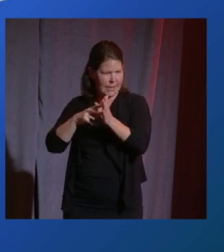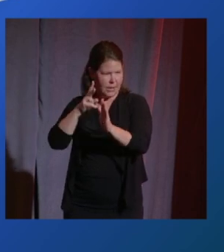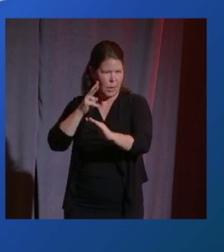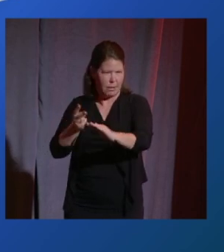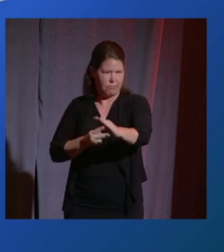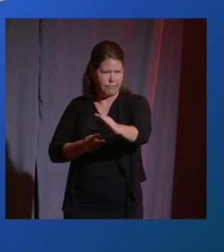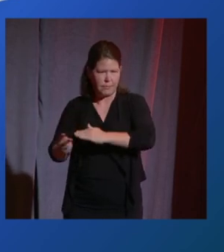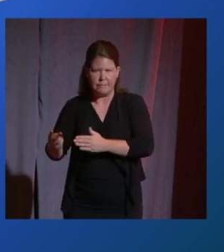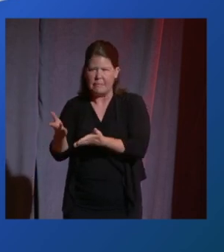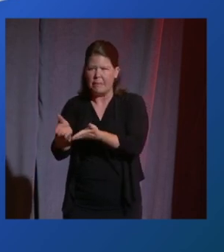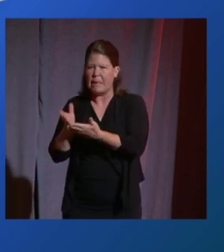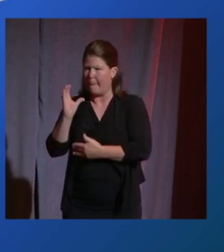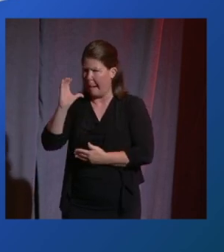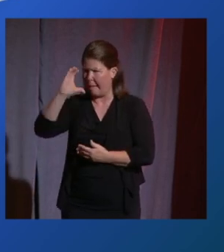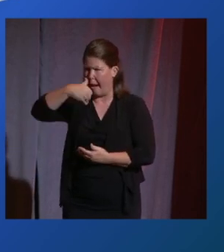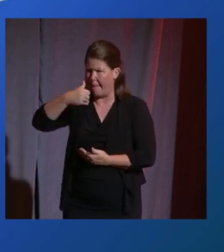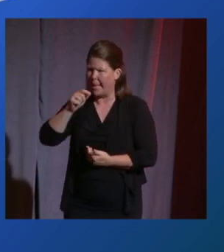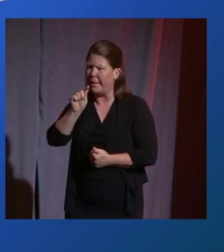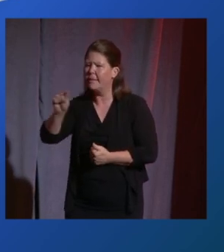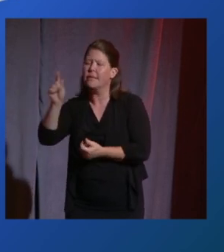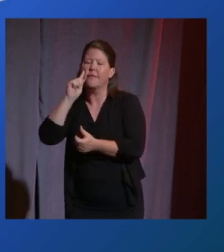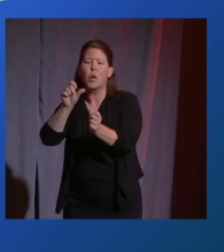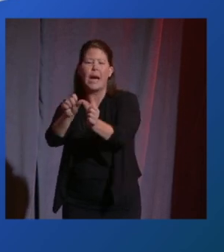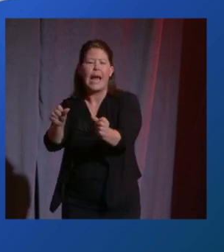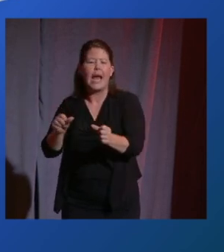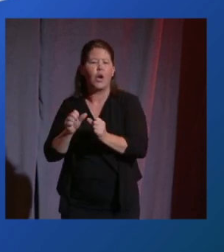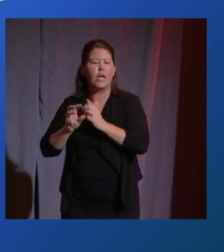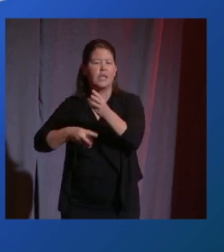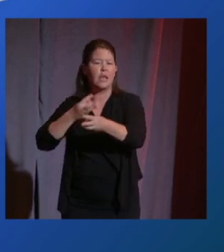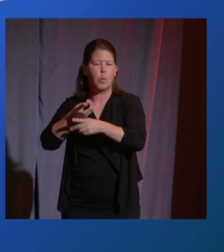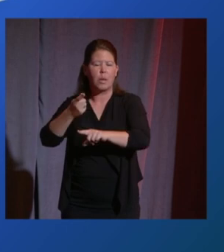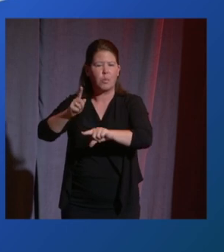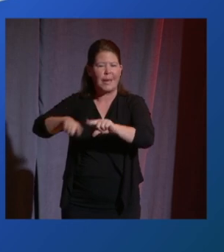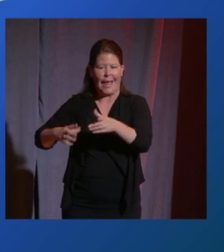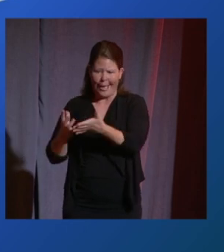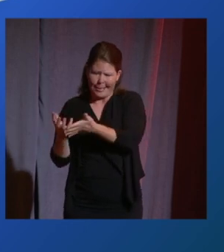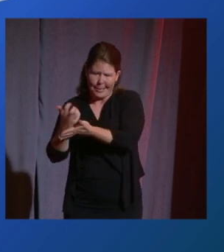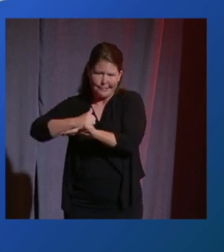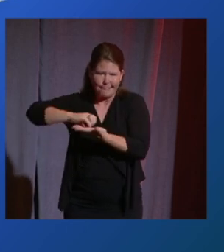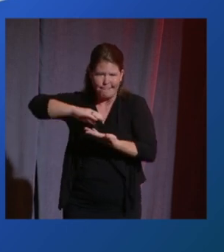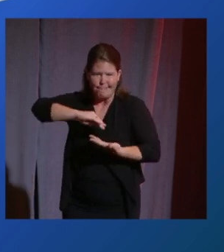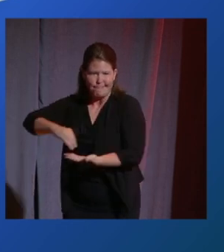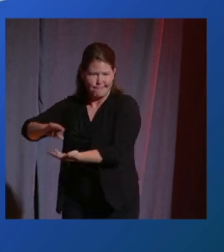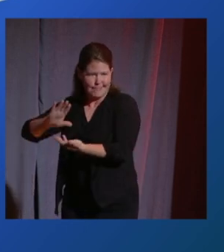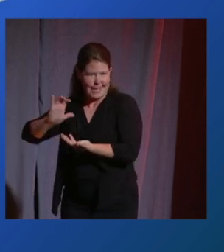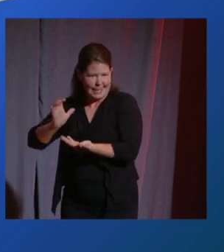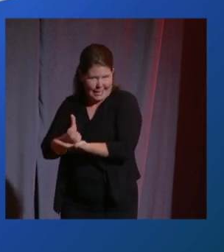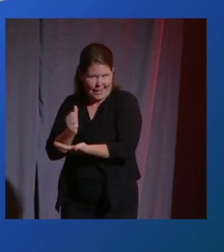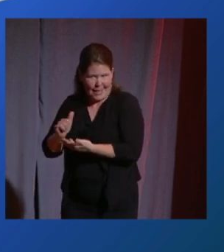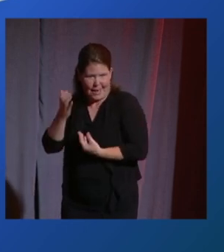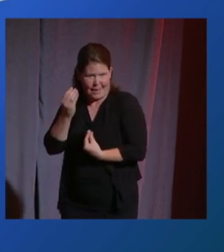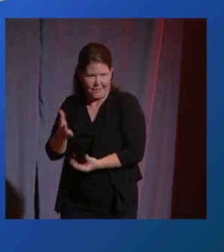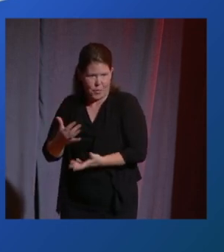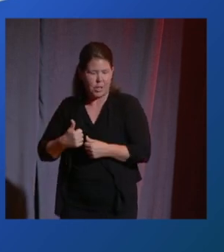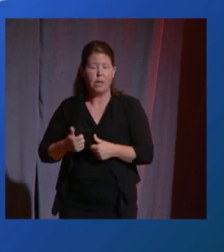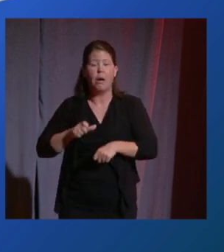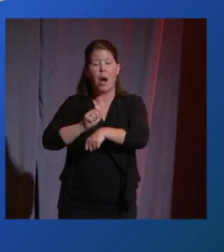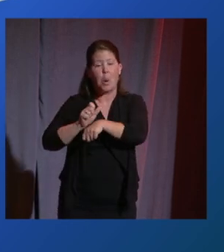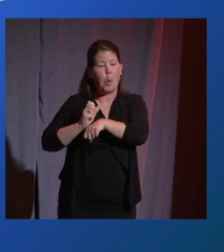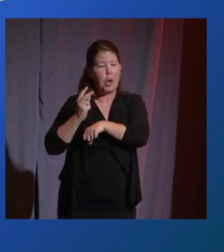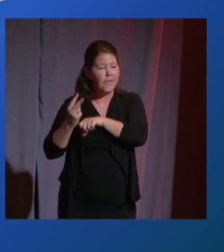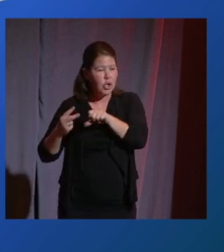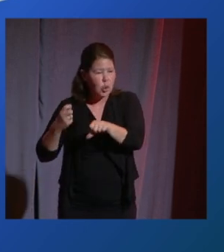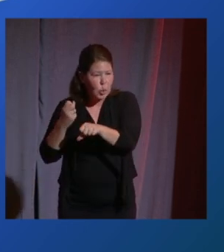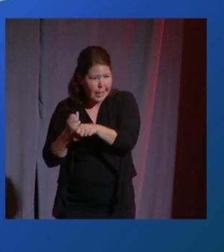areas in the world where we cannot collect the data and I worked on that for two years through a CR agreement and then moved